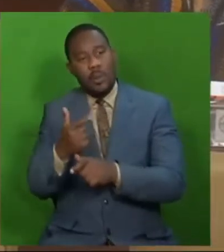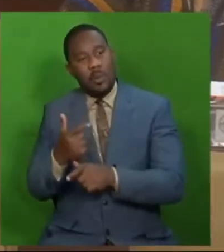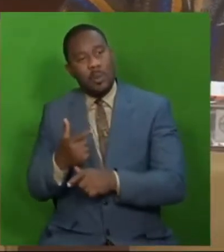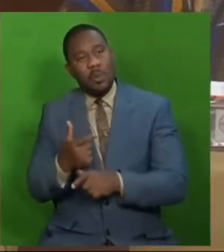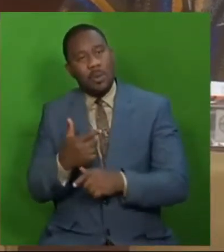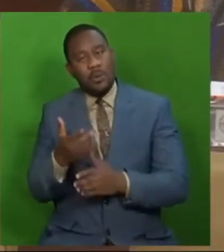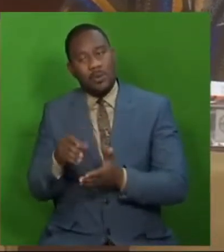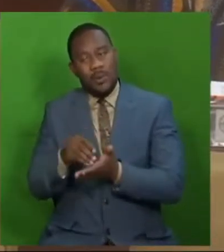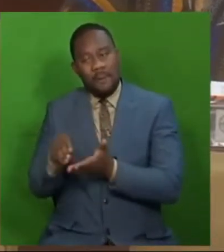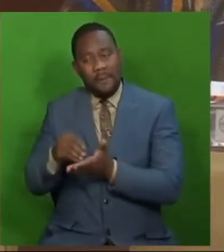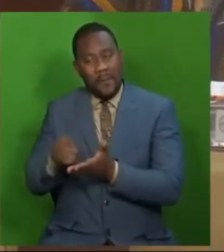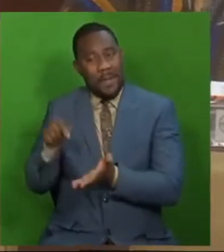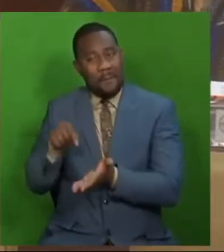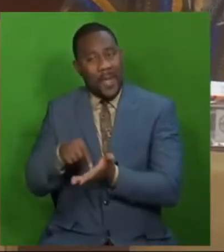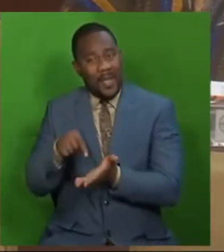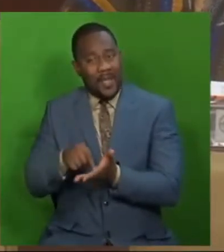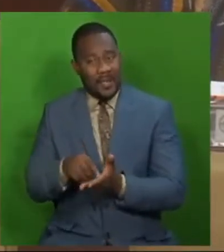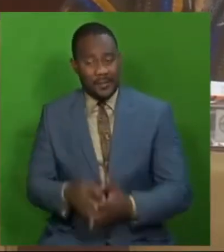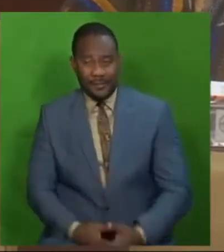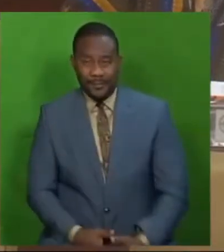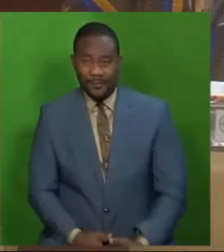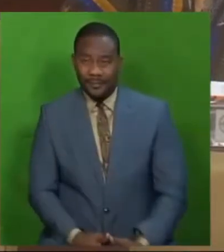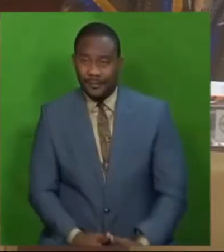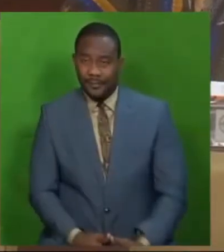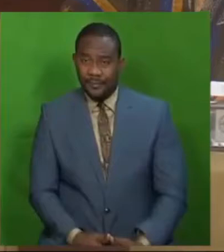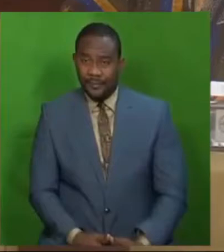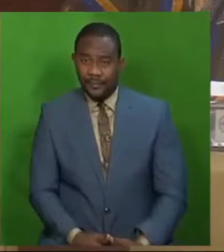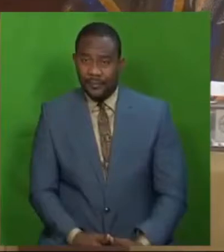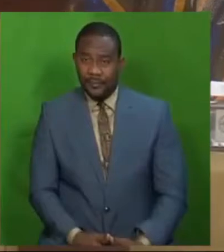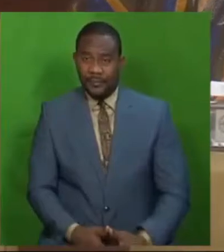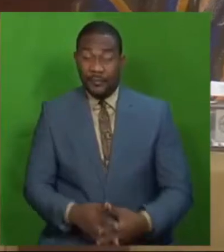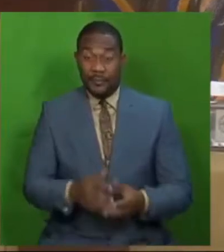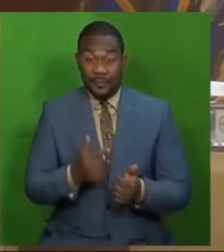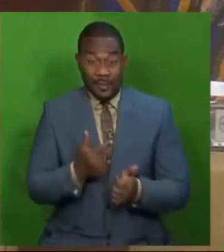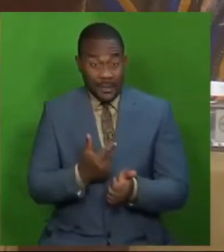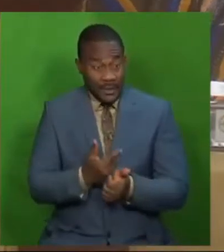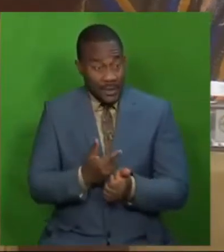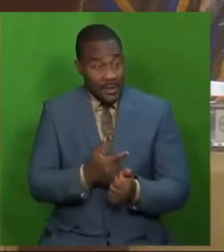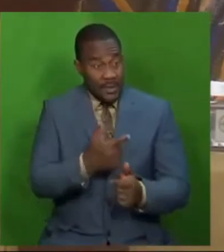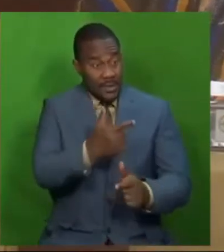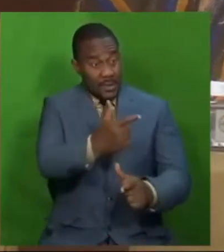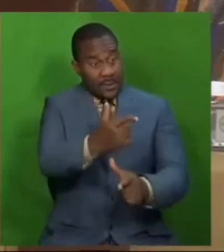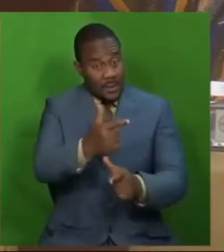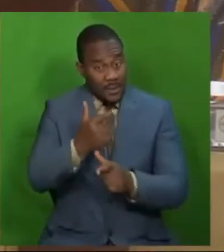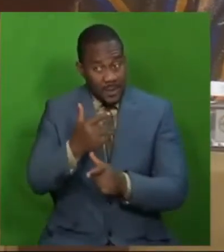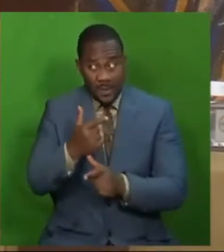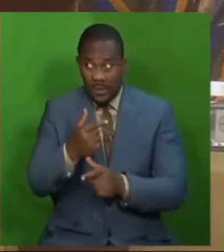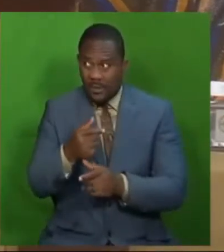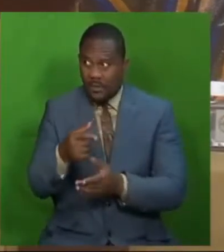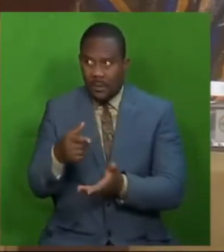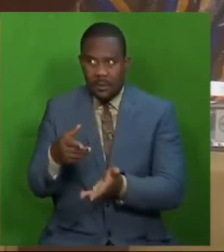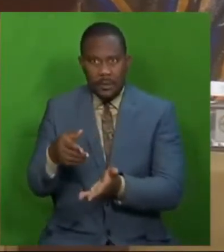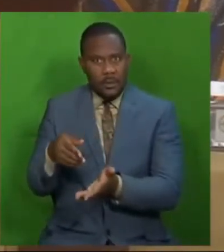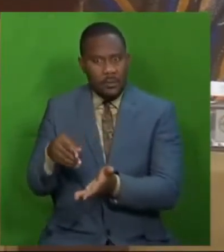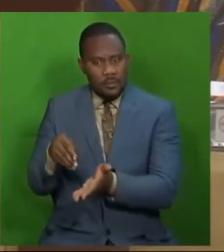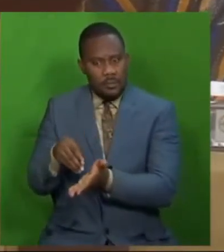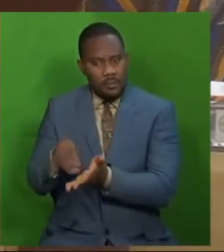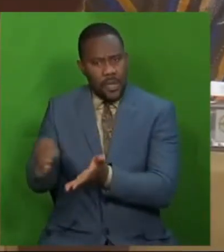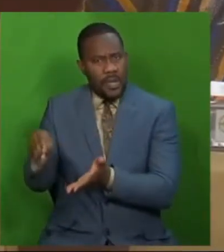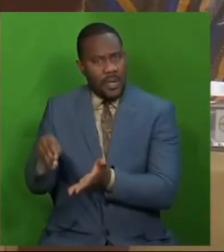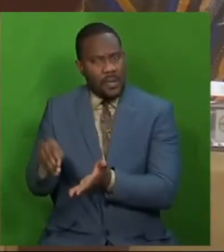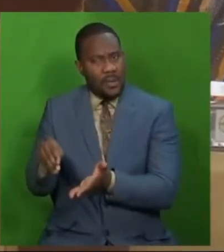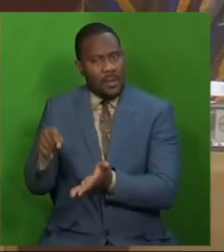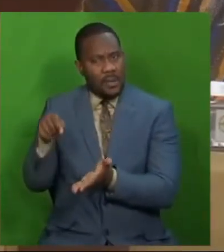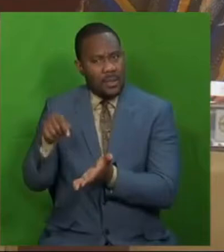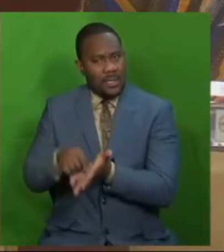to pay debts. So Ghana now borrows to pay interest on debt. And that is why even